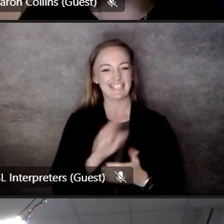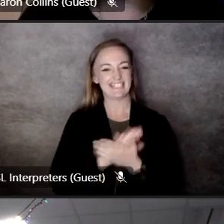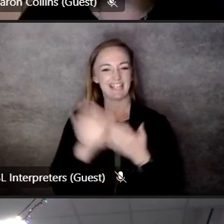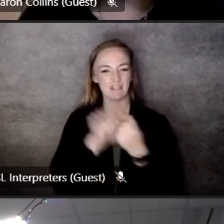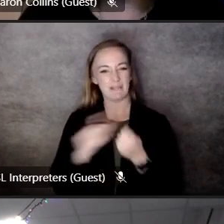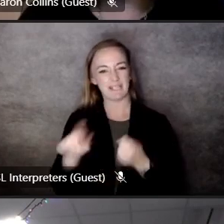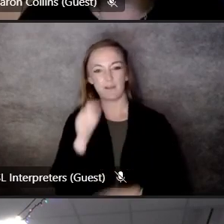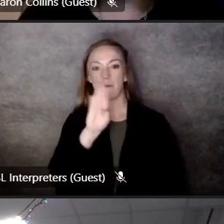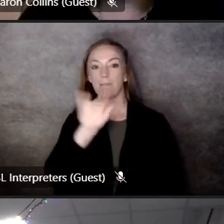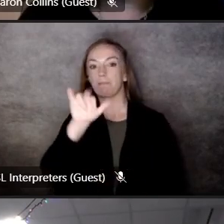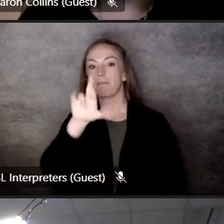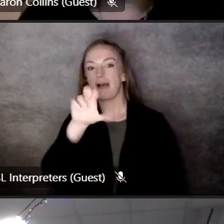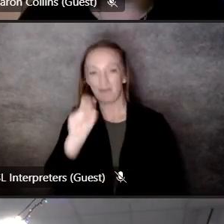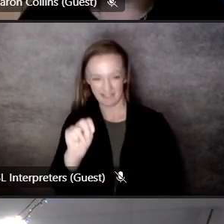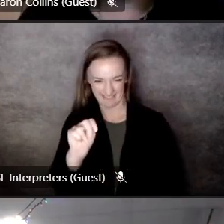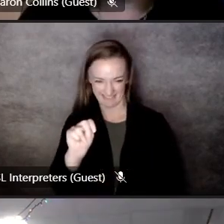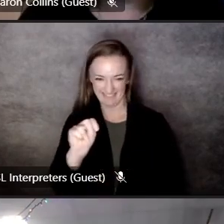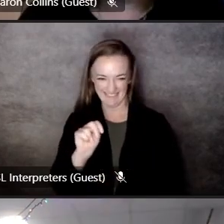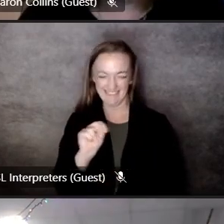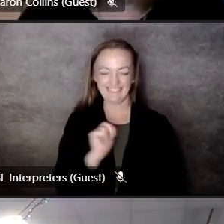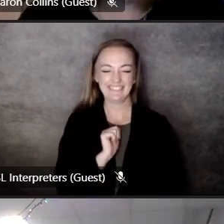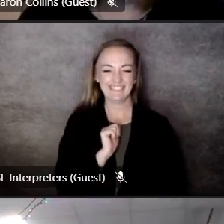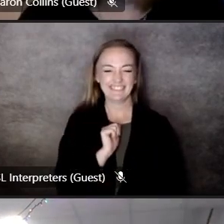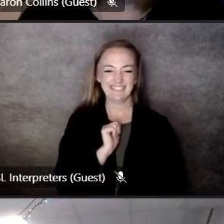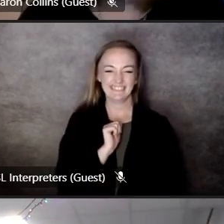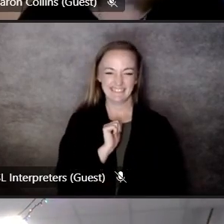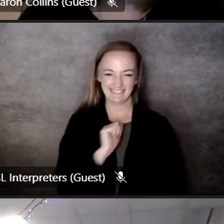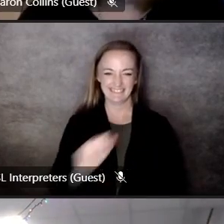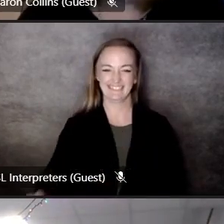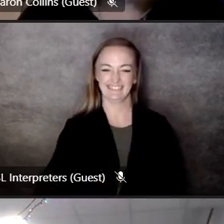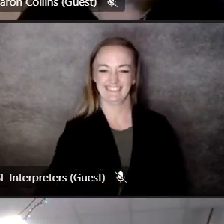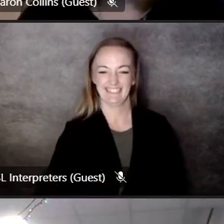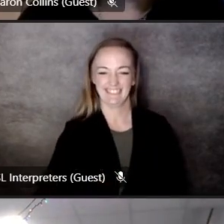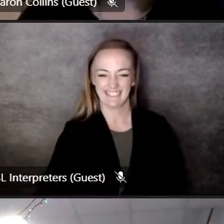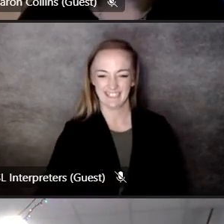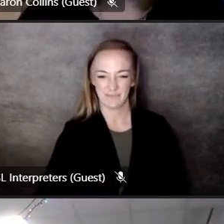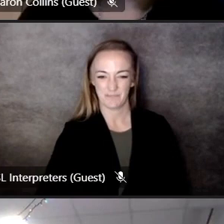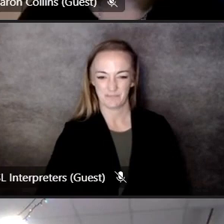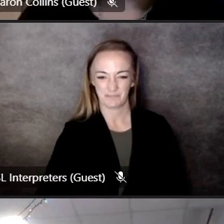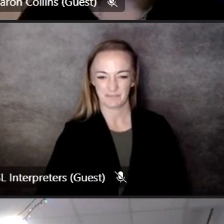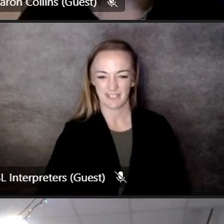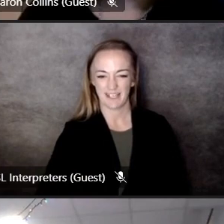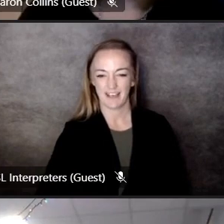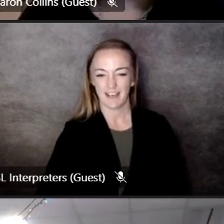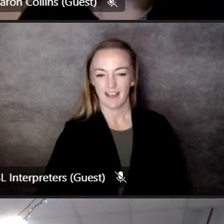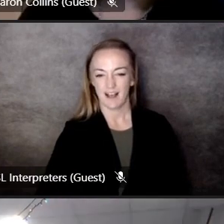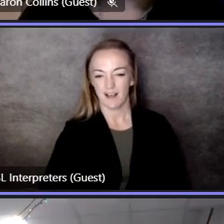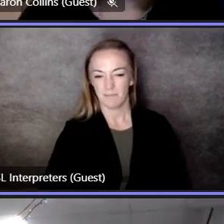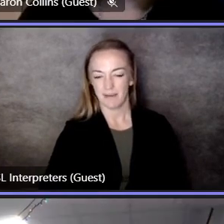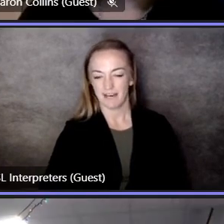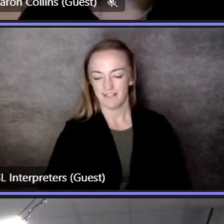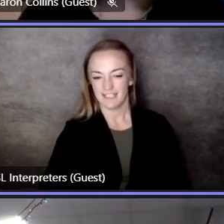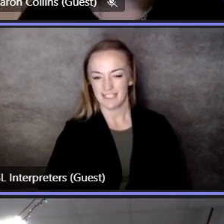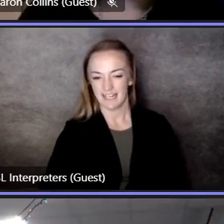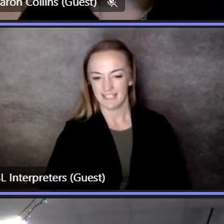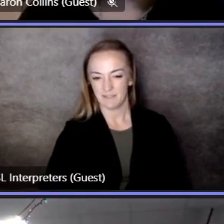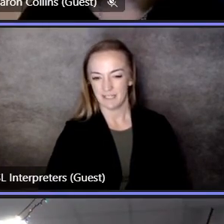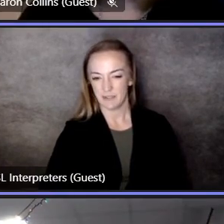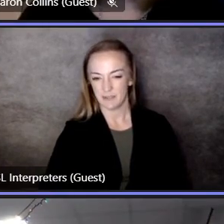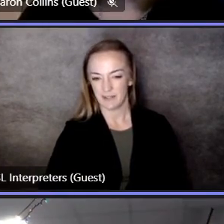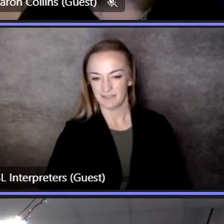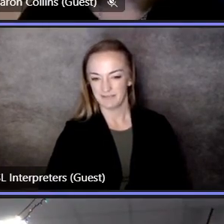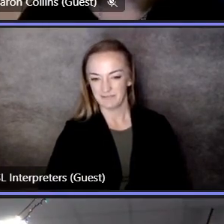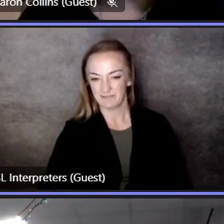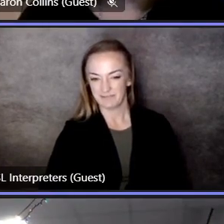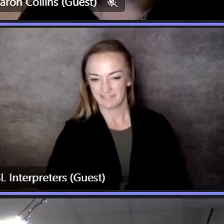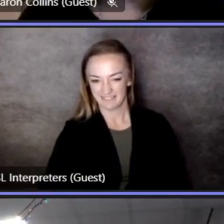It's a very rare occasion. So I also, another lesson learned is make sure Nice to meet you as well.